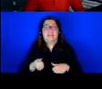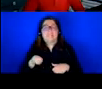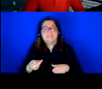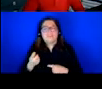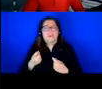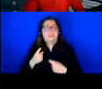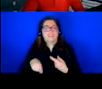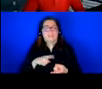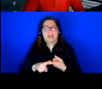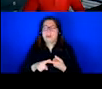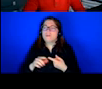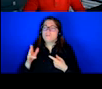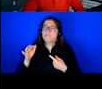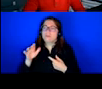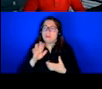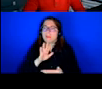about